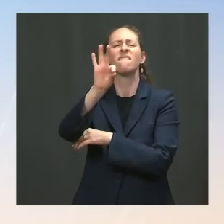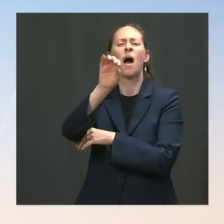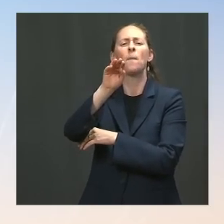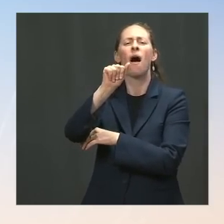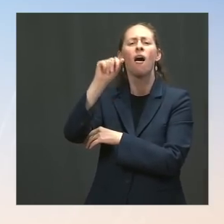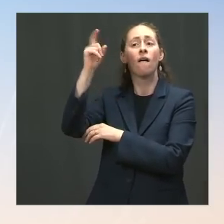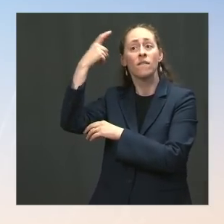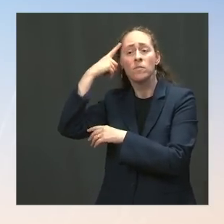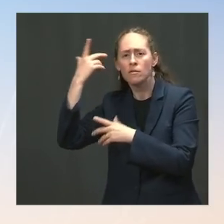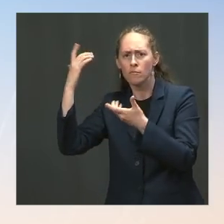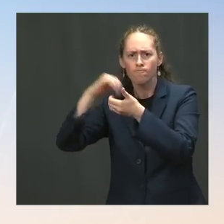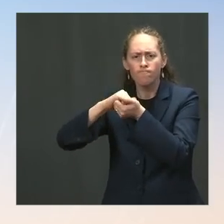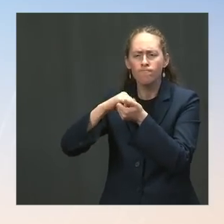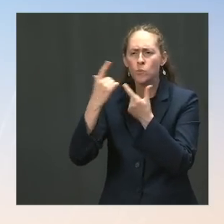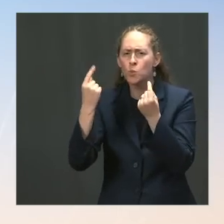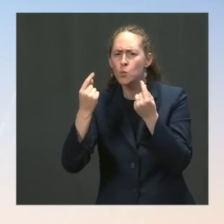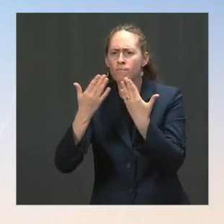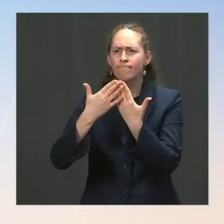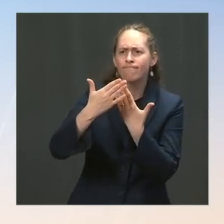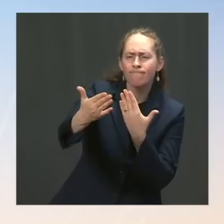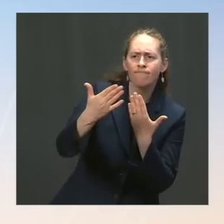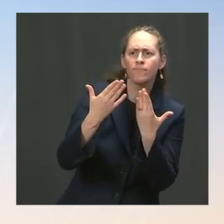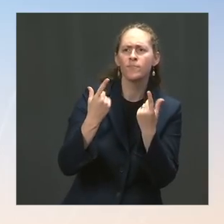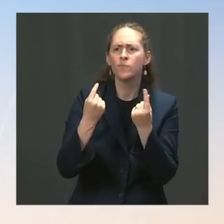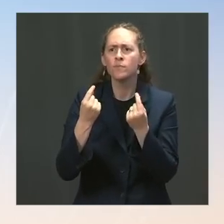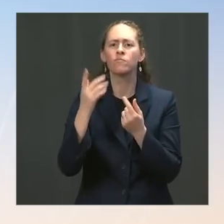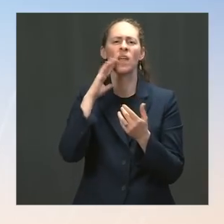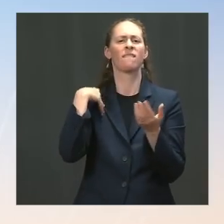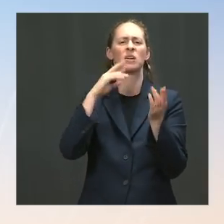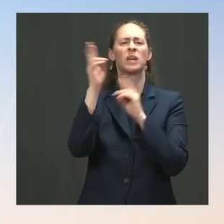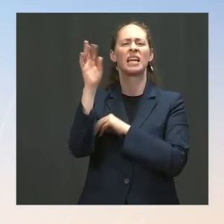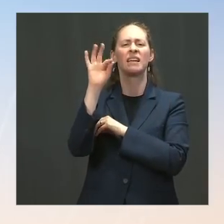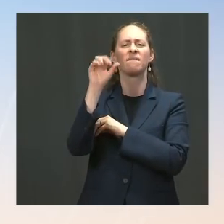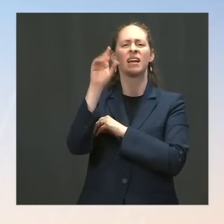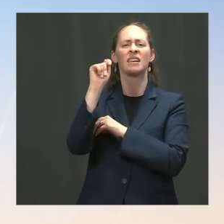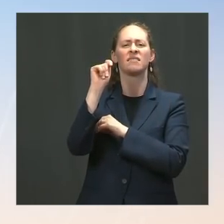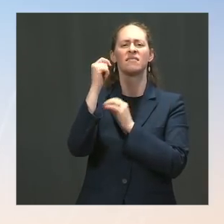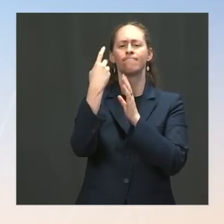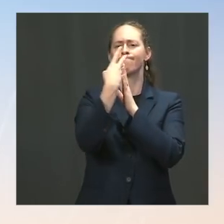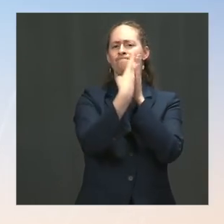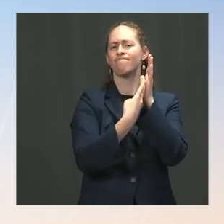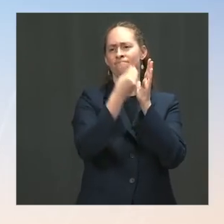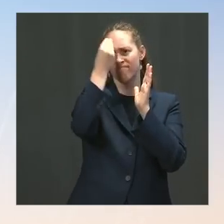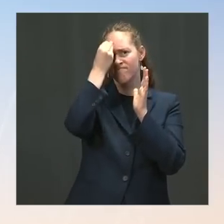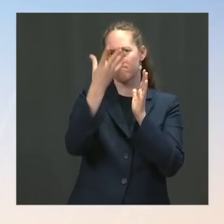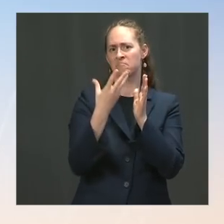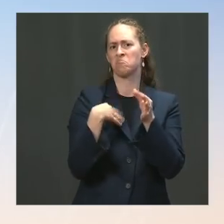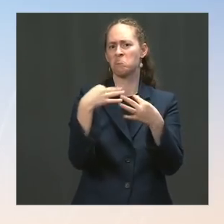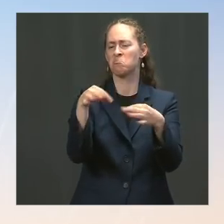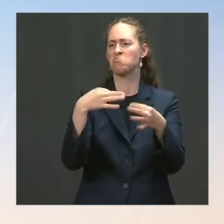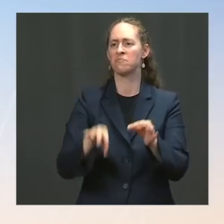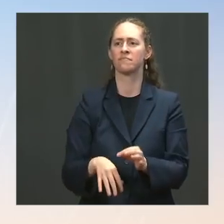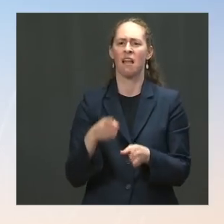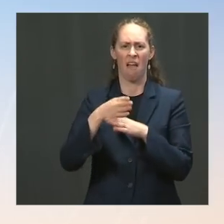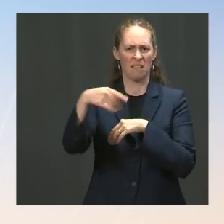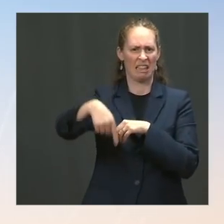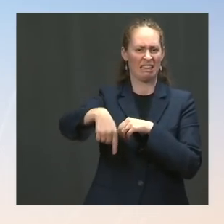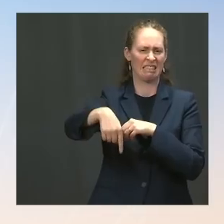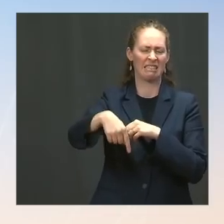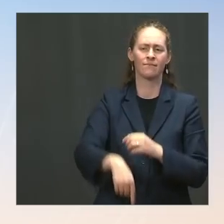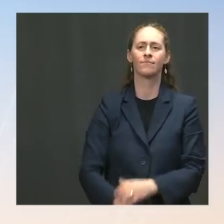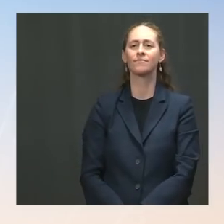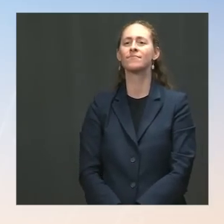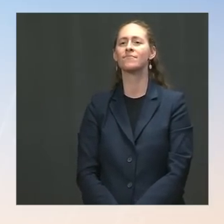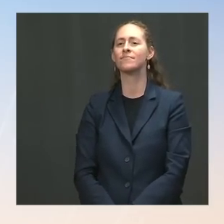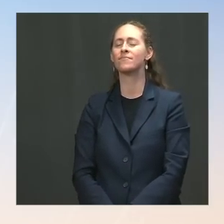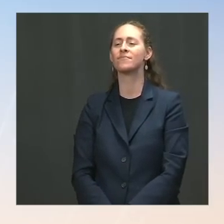we will have a fact sheet after the briefing detailing how much funding each state and locality will be receiving. Also wanted to note that today, senior